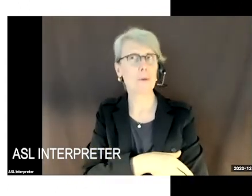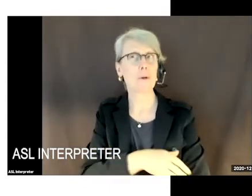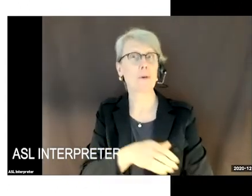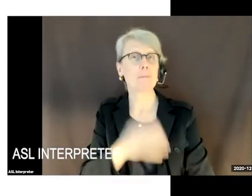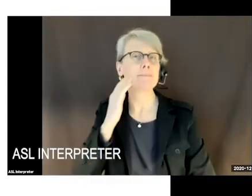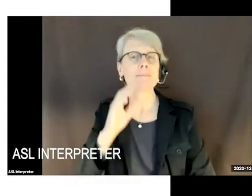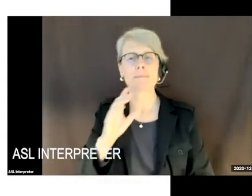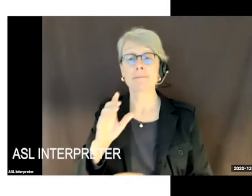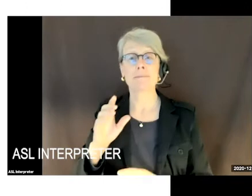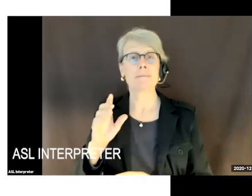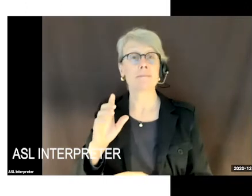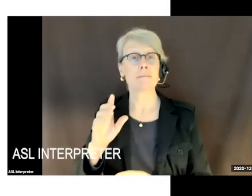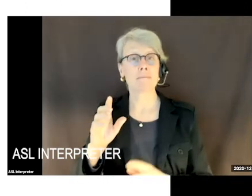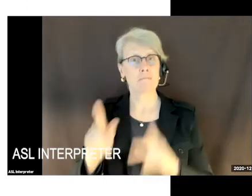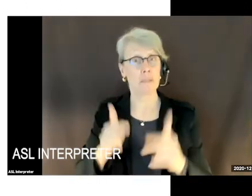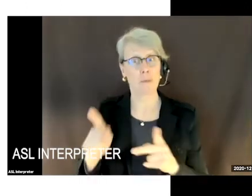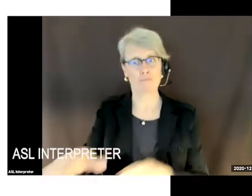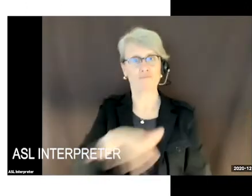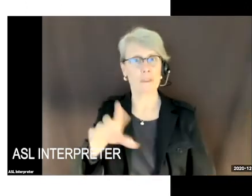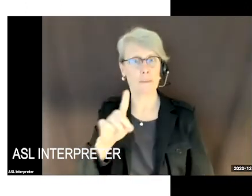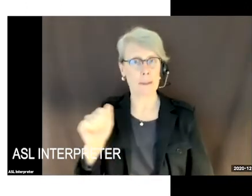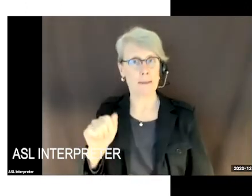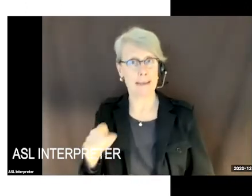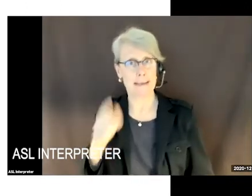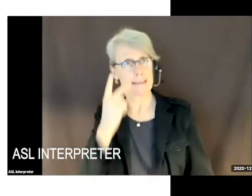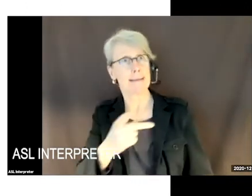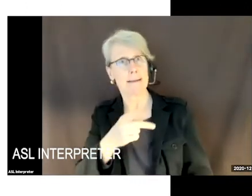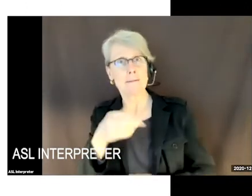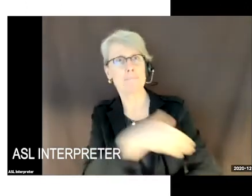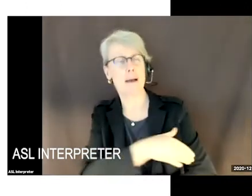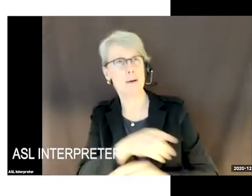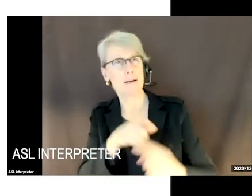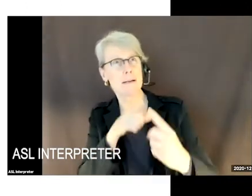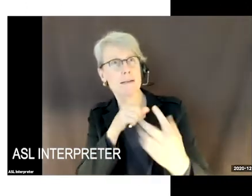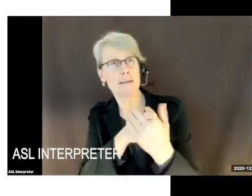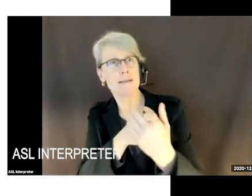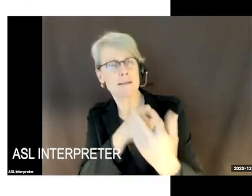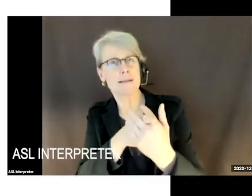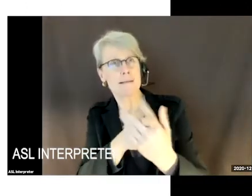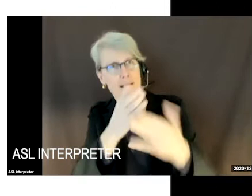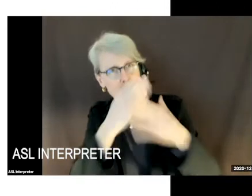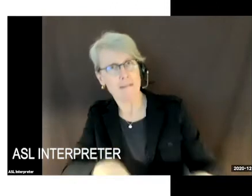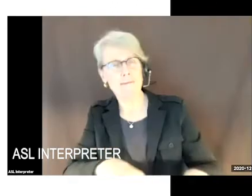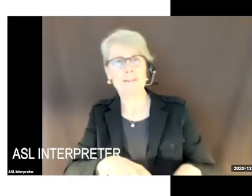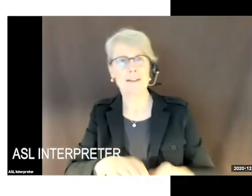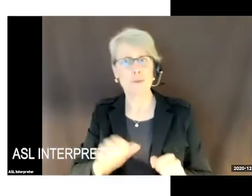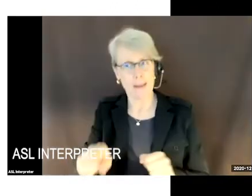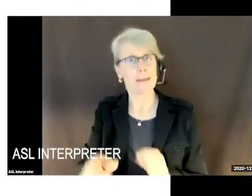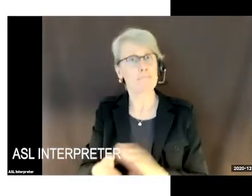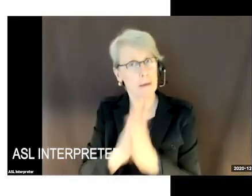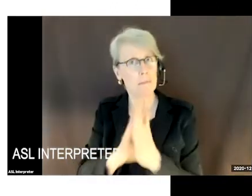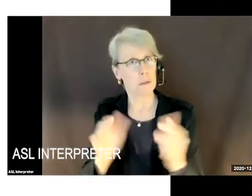the work of the disability movement is unblocking power, the drive of every person to live, to